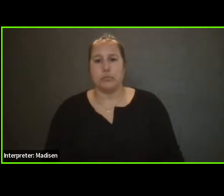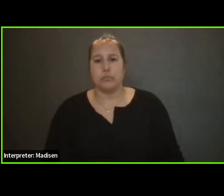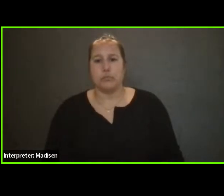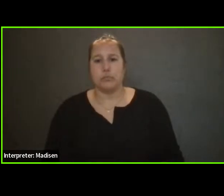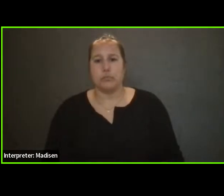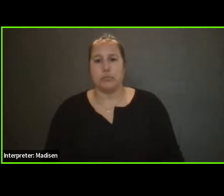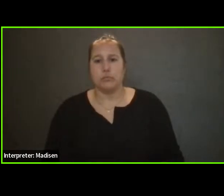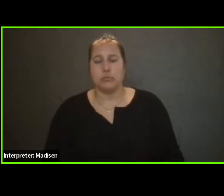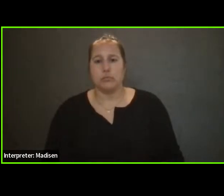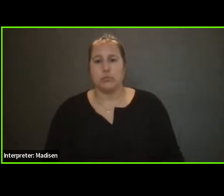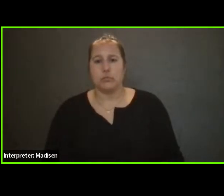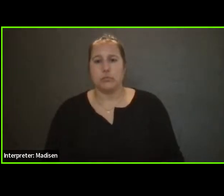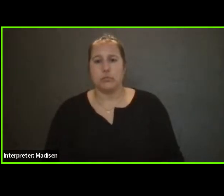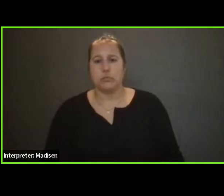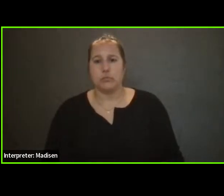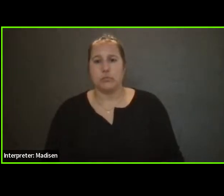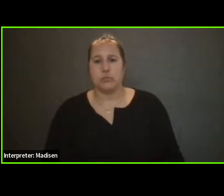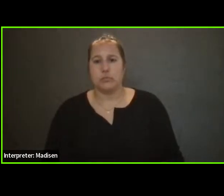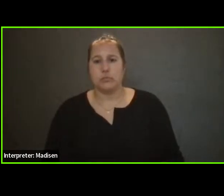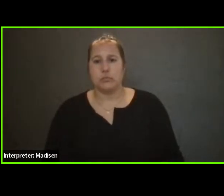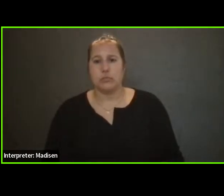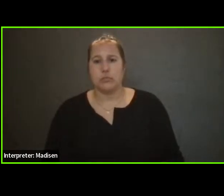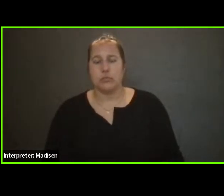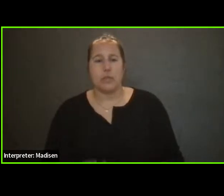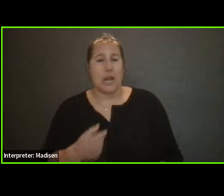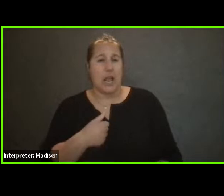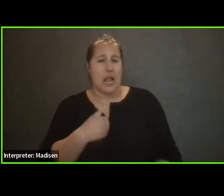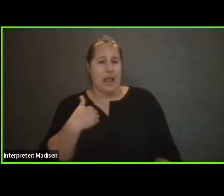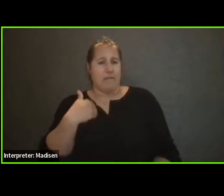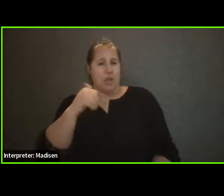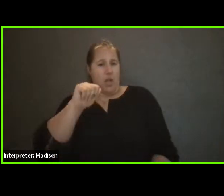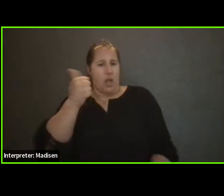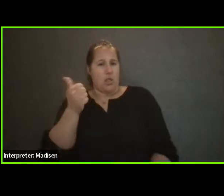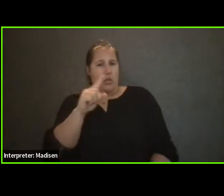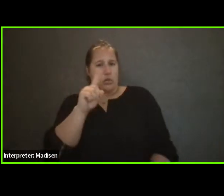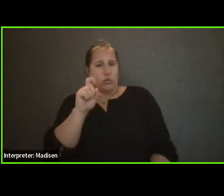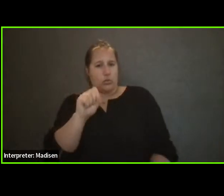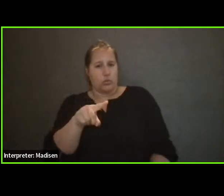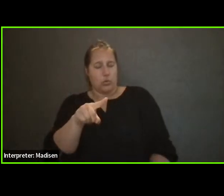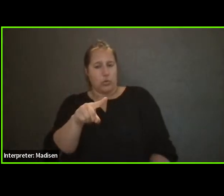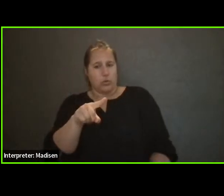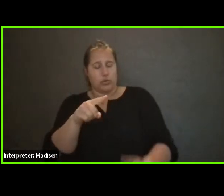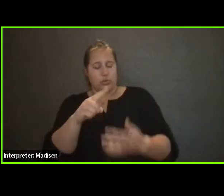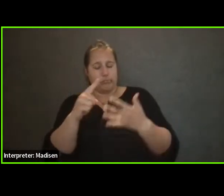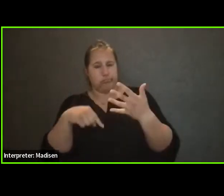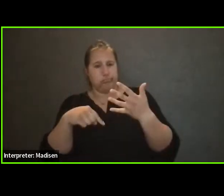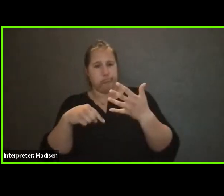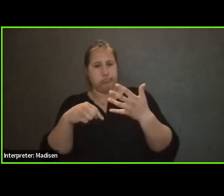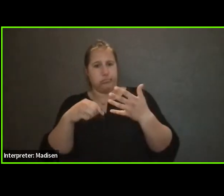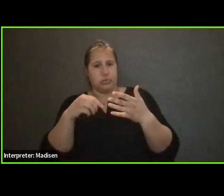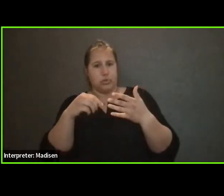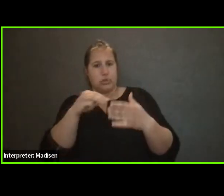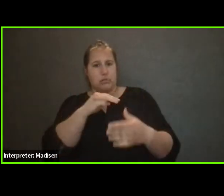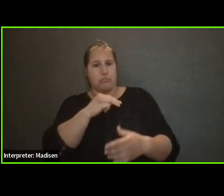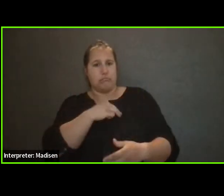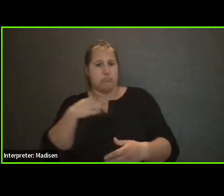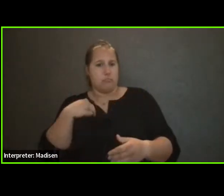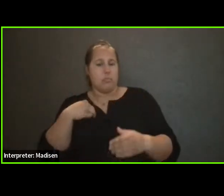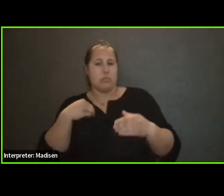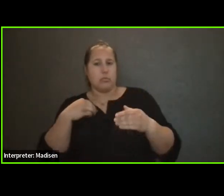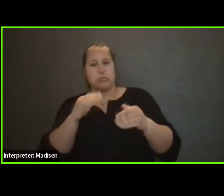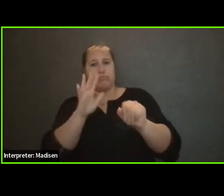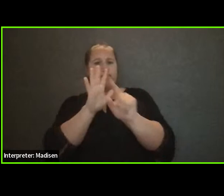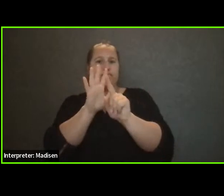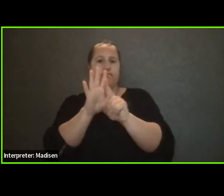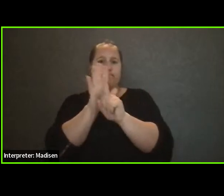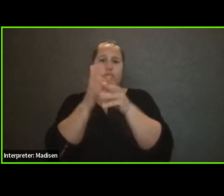of other questions as a member of the public. So we've got quadrants. We've